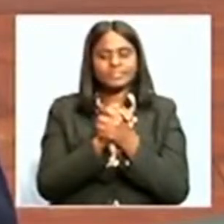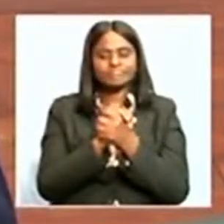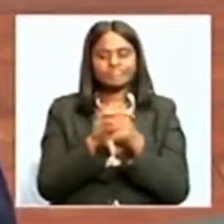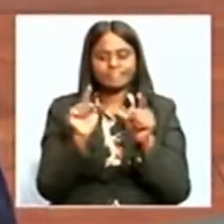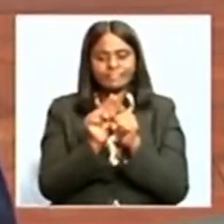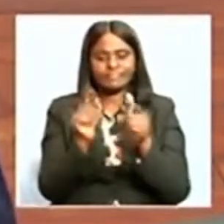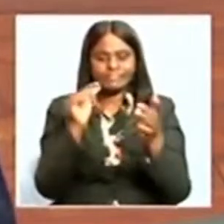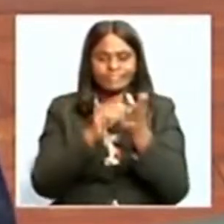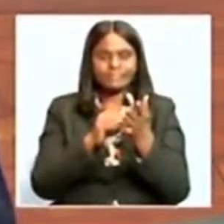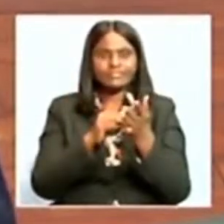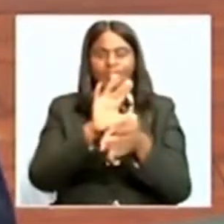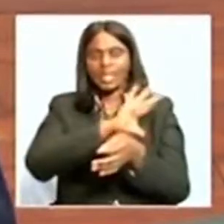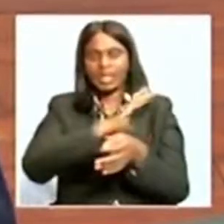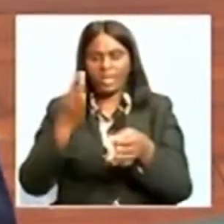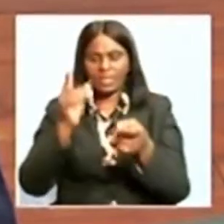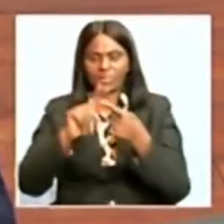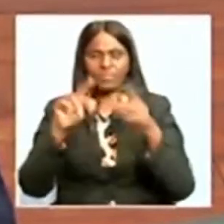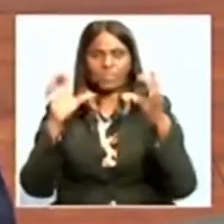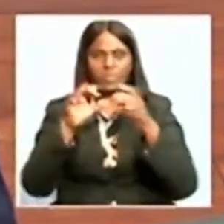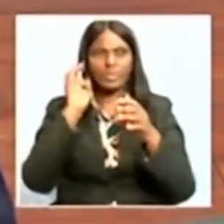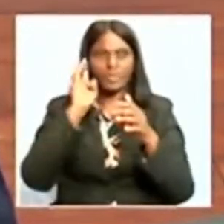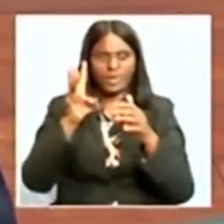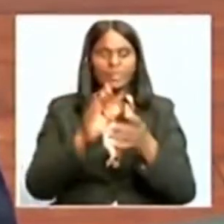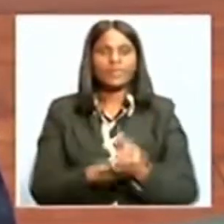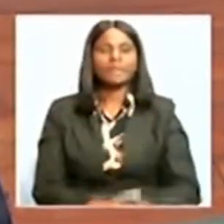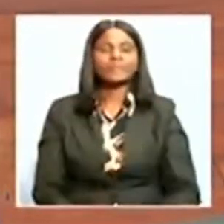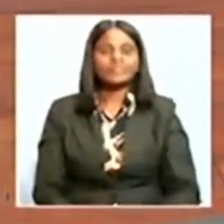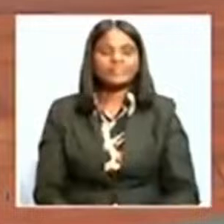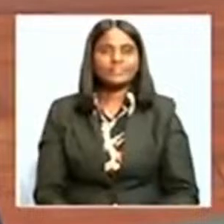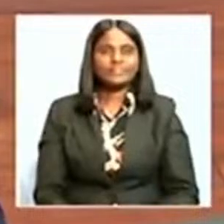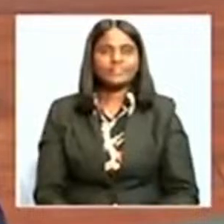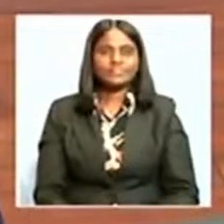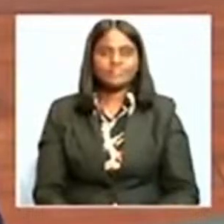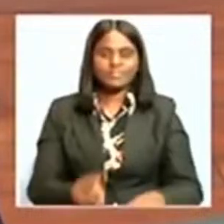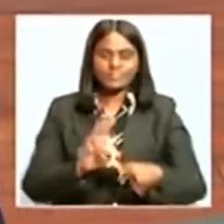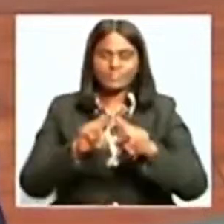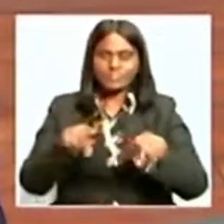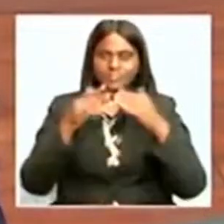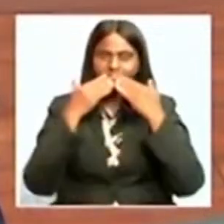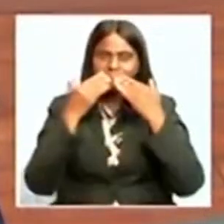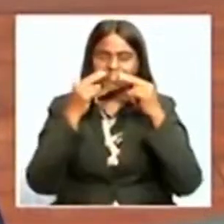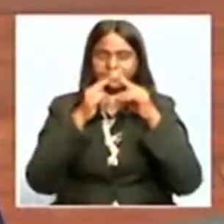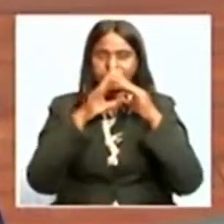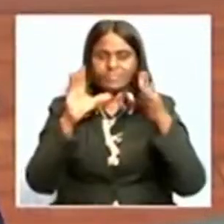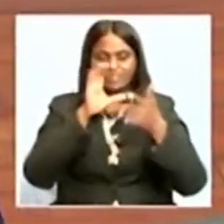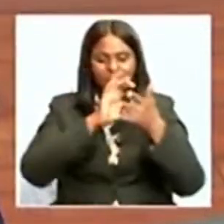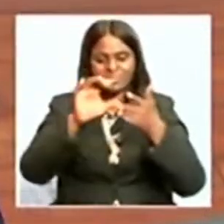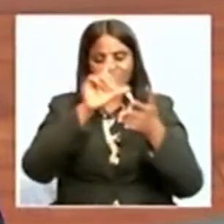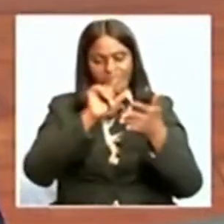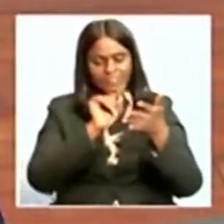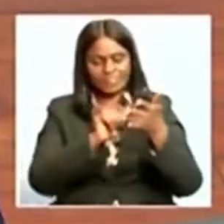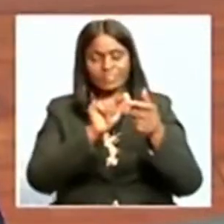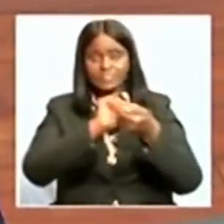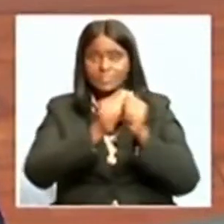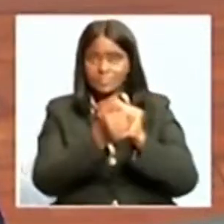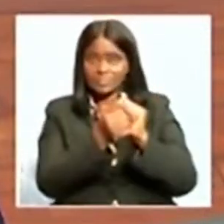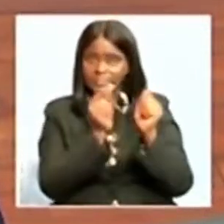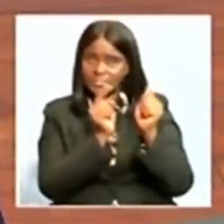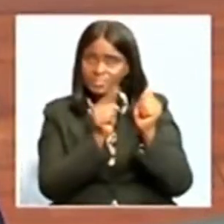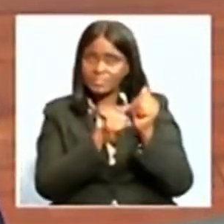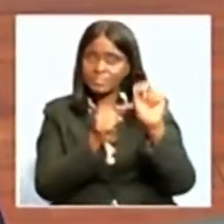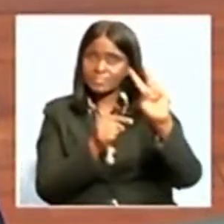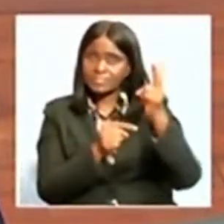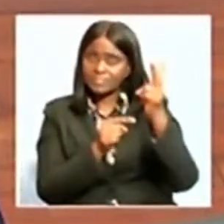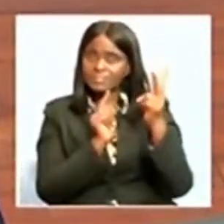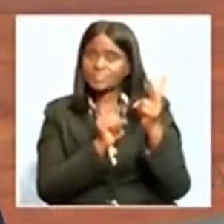and revert to the committee. Thank you so much, Chair. Clause 20, the amendment of second.